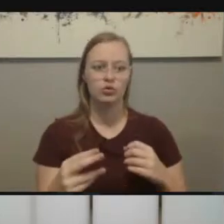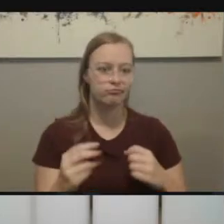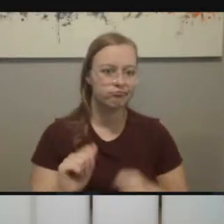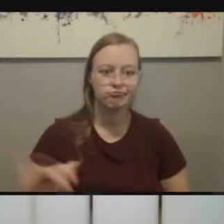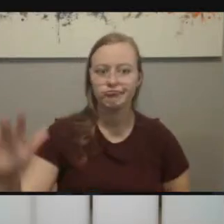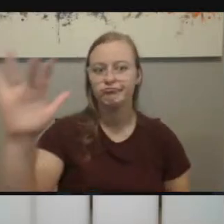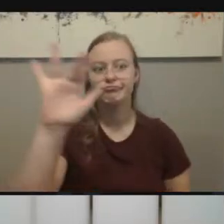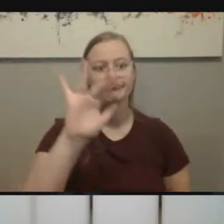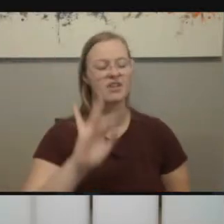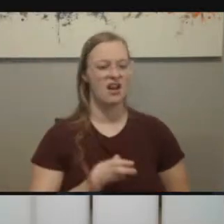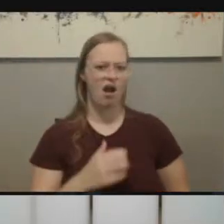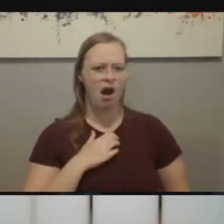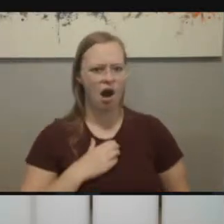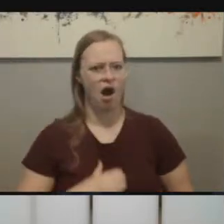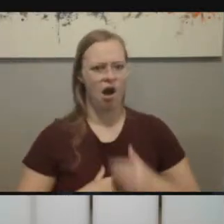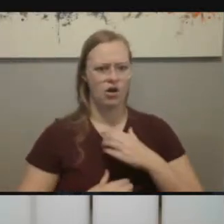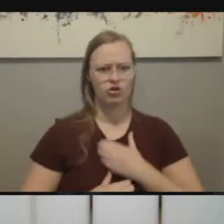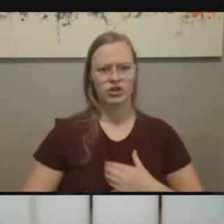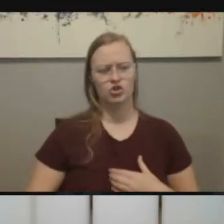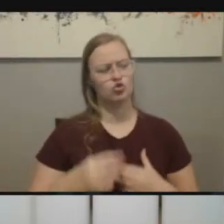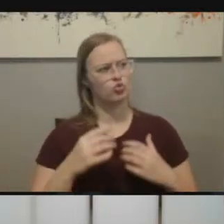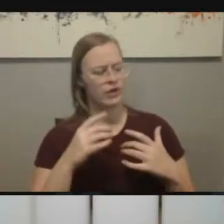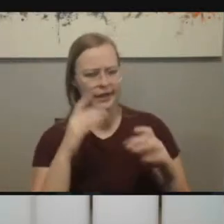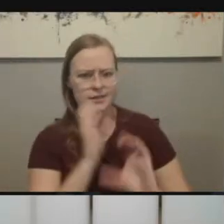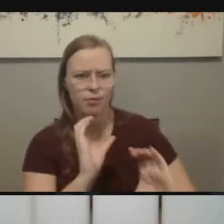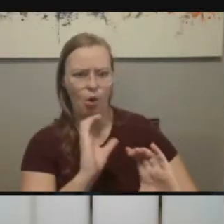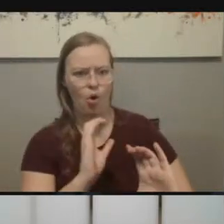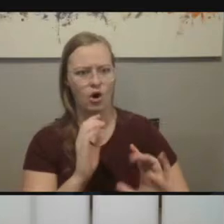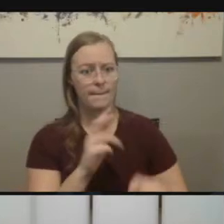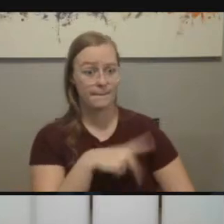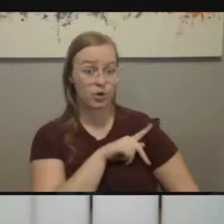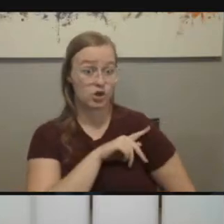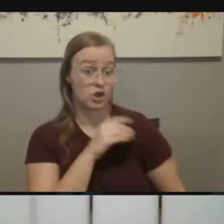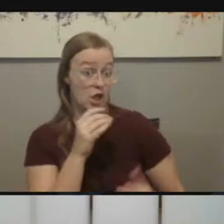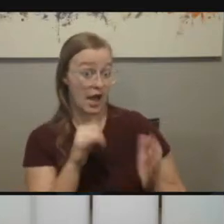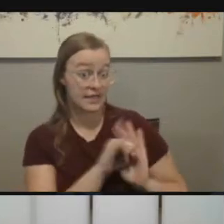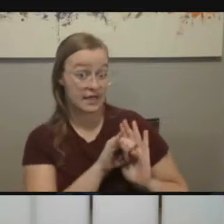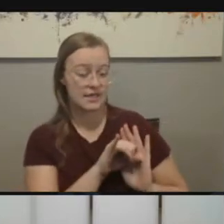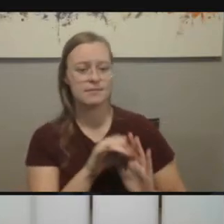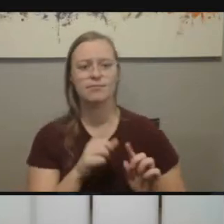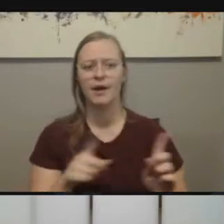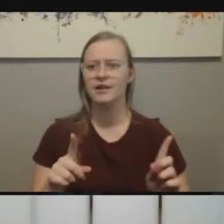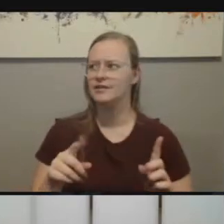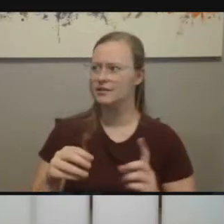their personal identities, but also their territorial identities.